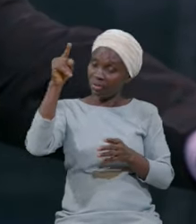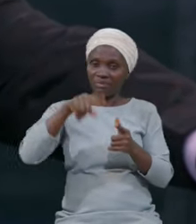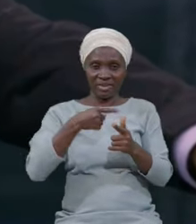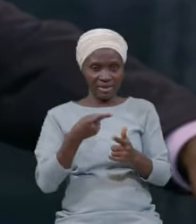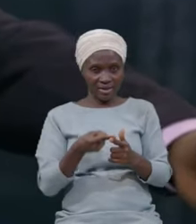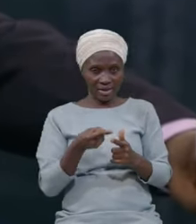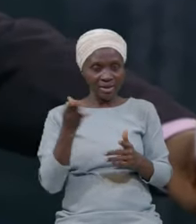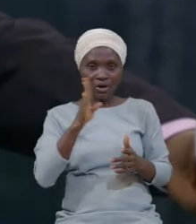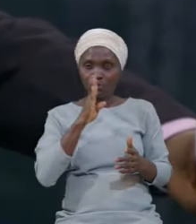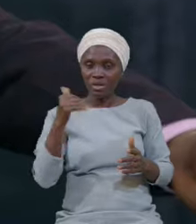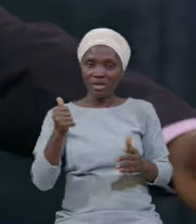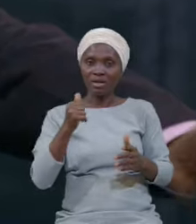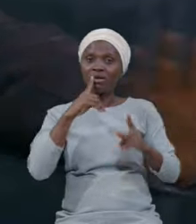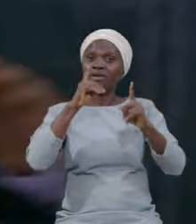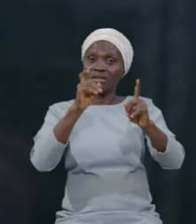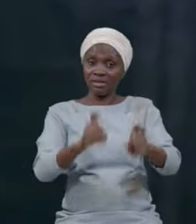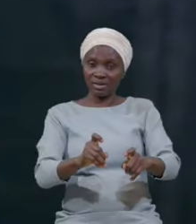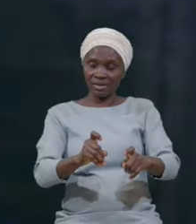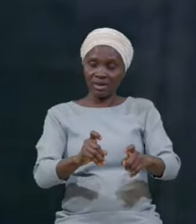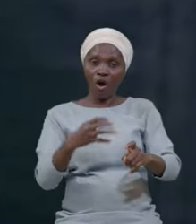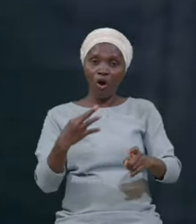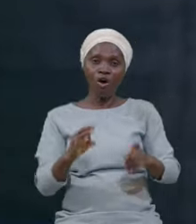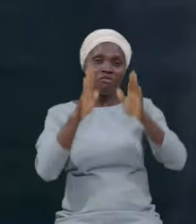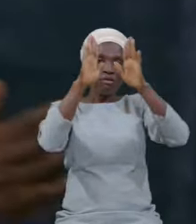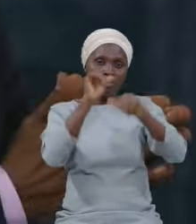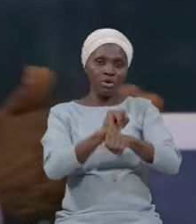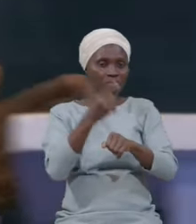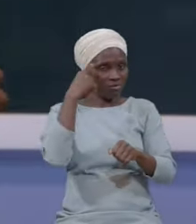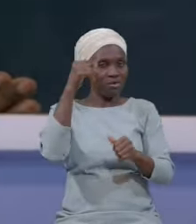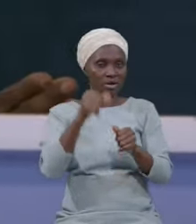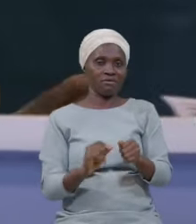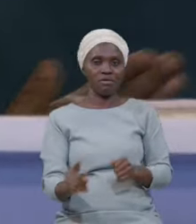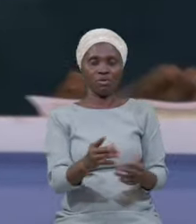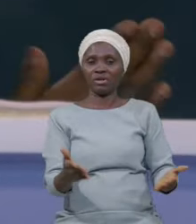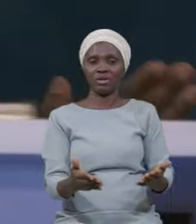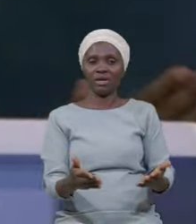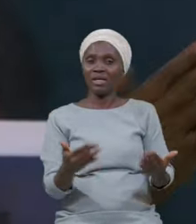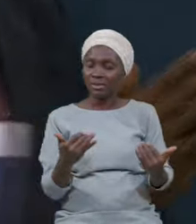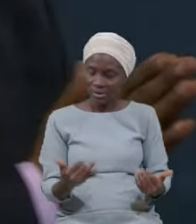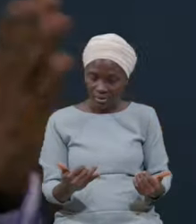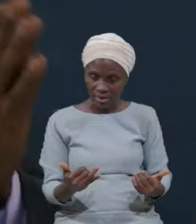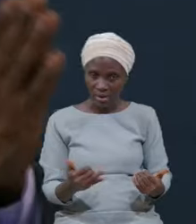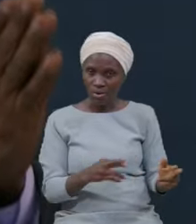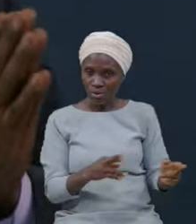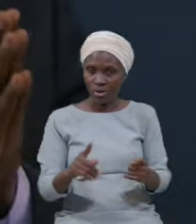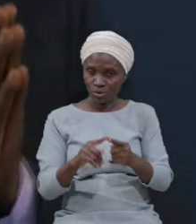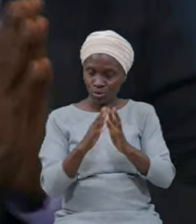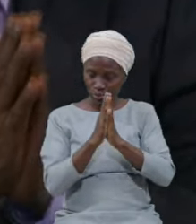everyone, because there's a sure performance here tonight. It's bowed, eyes closed.